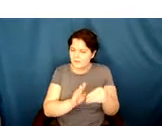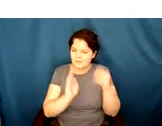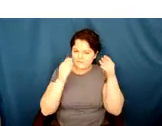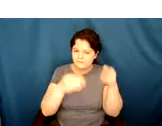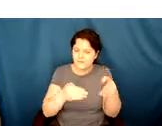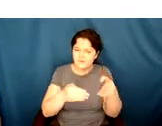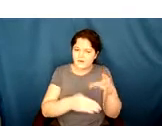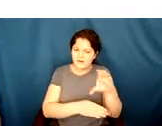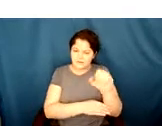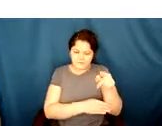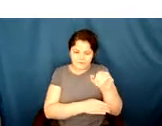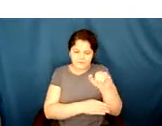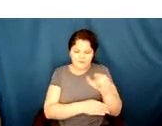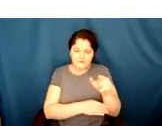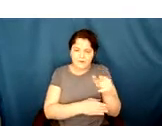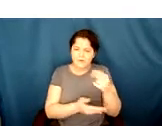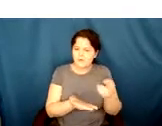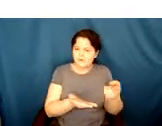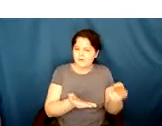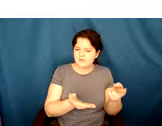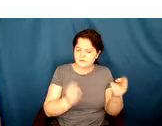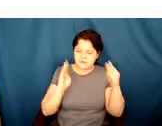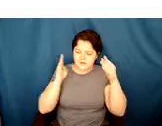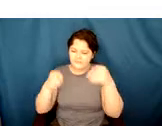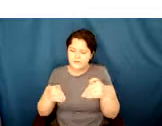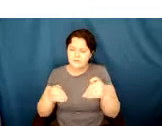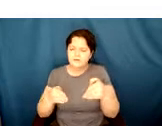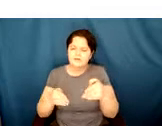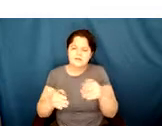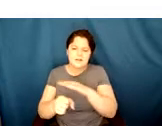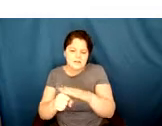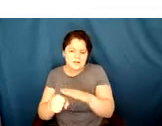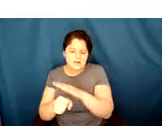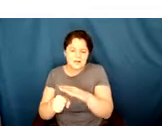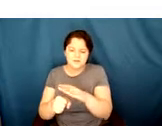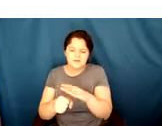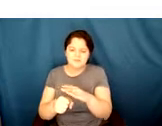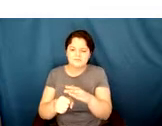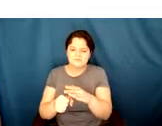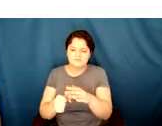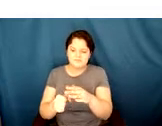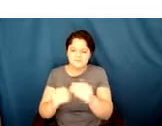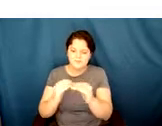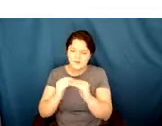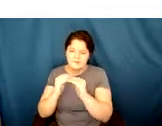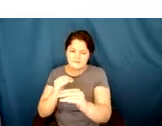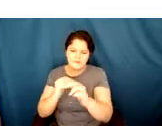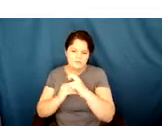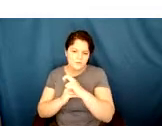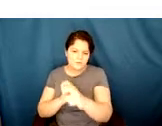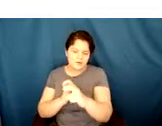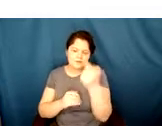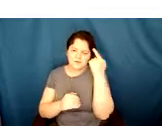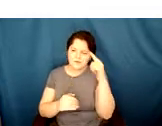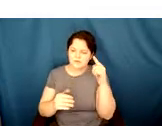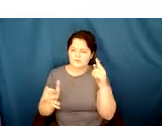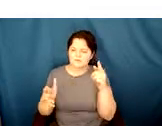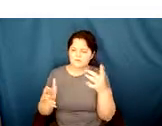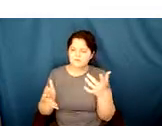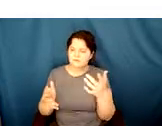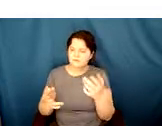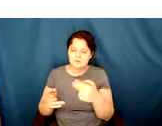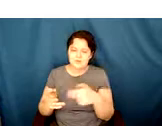resources into some of our existing stations along the fixed route guideways to increase ridership and encourage more